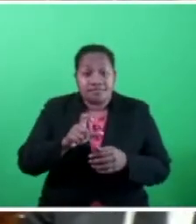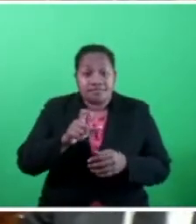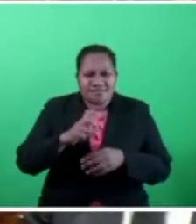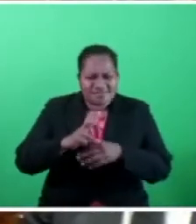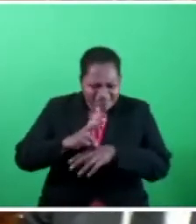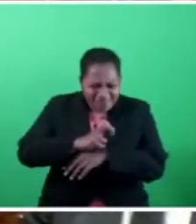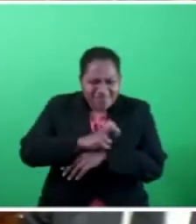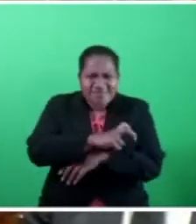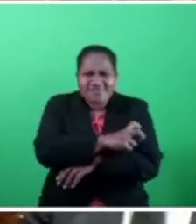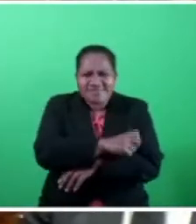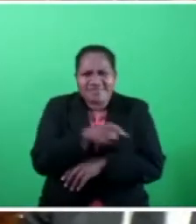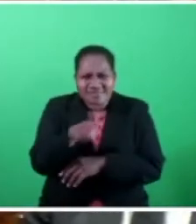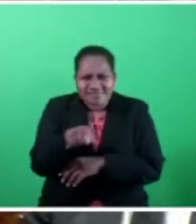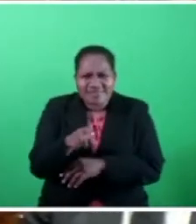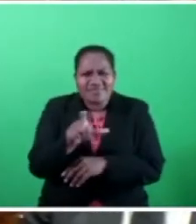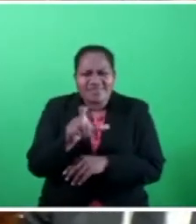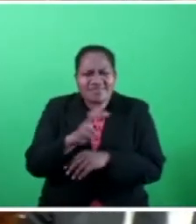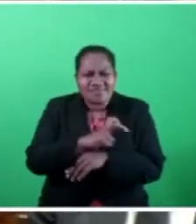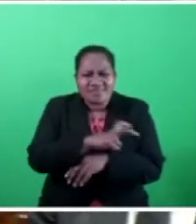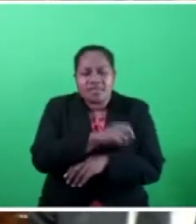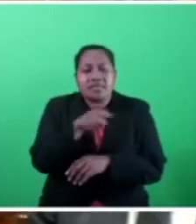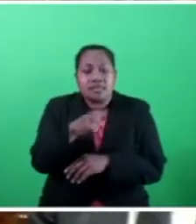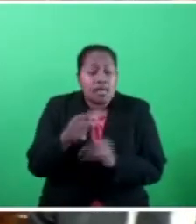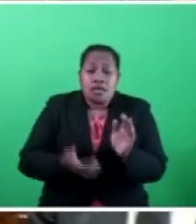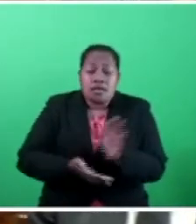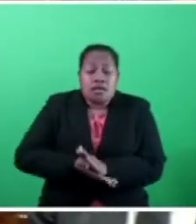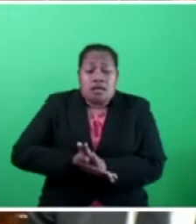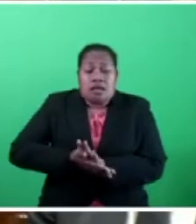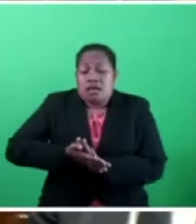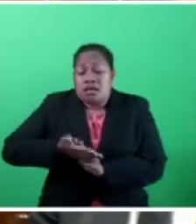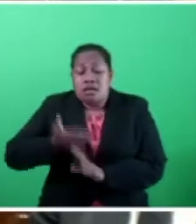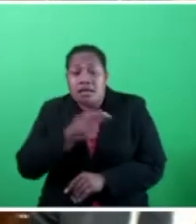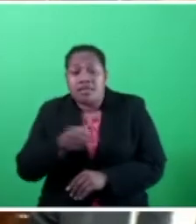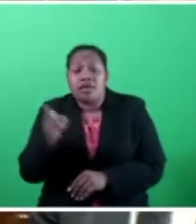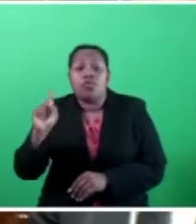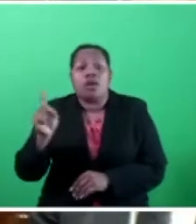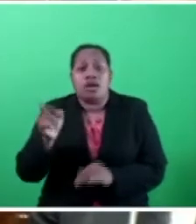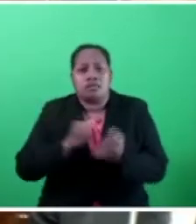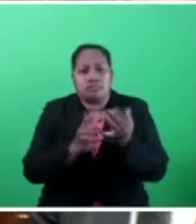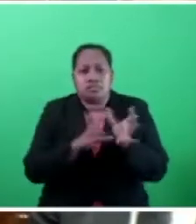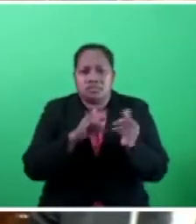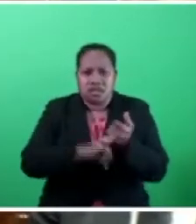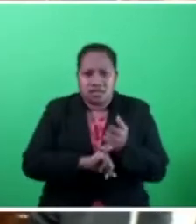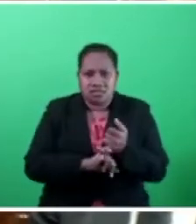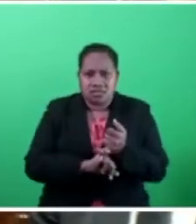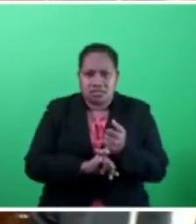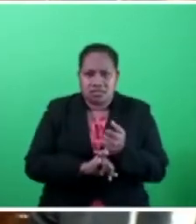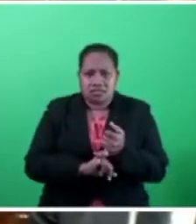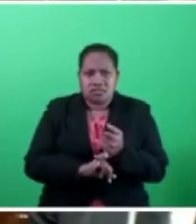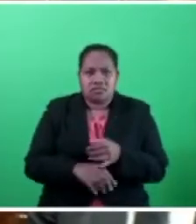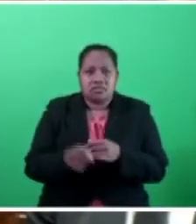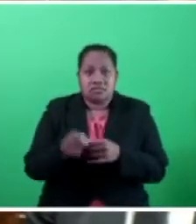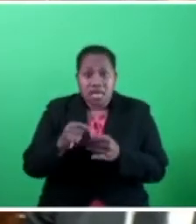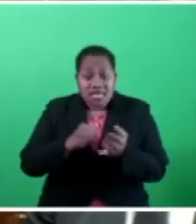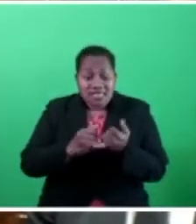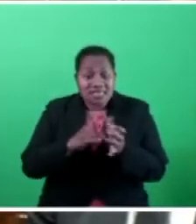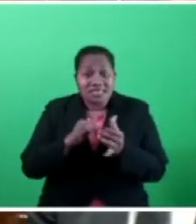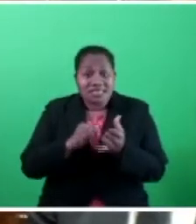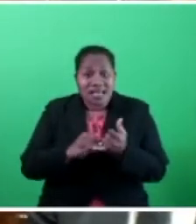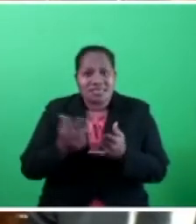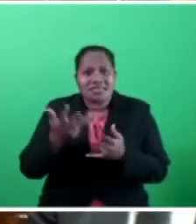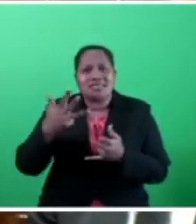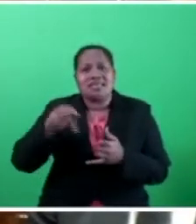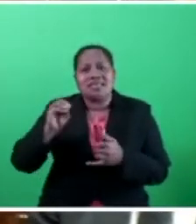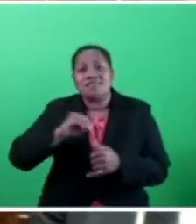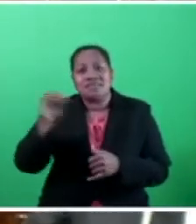higher, survival rate is far higher than SARS. SARS, which went past at 90% survival rate, and MERS less than